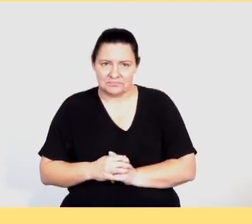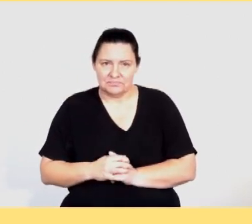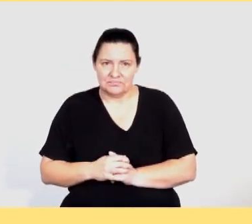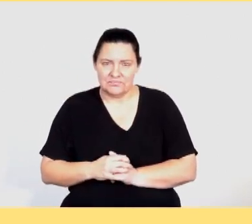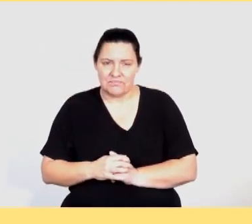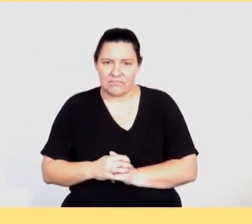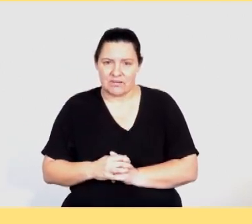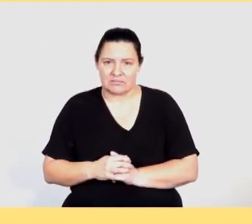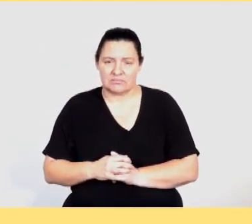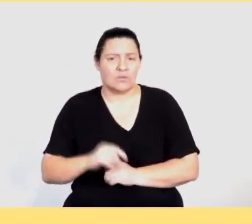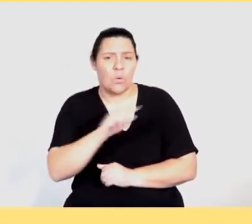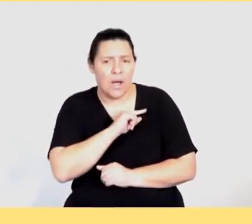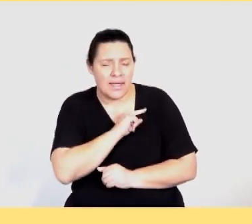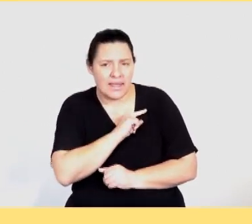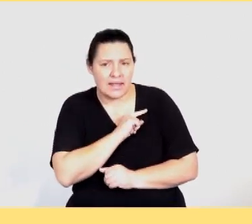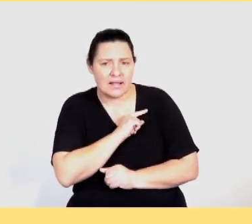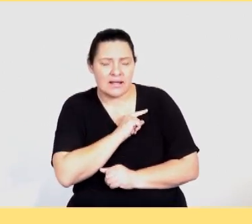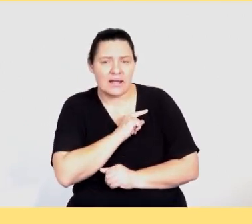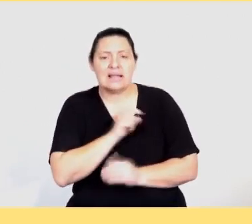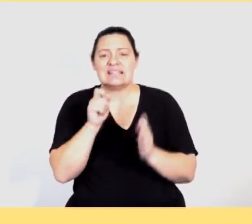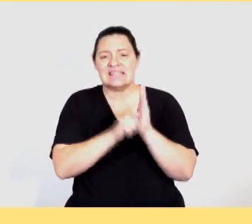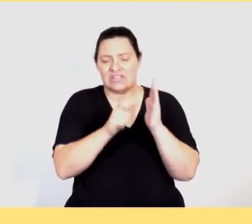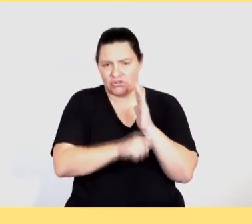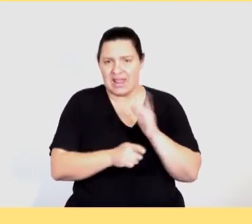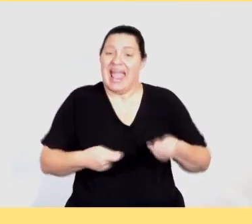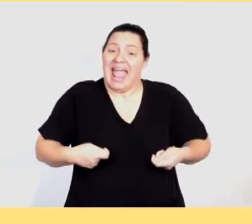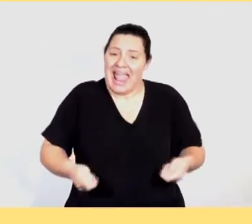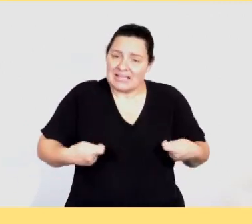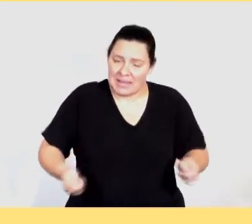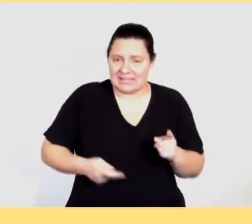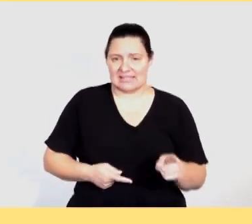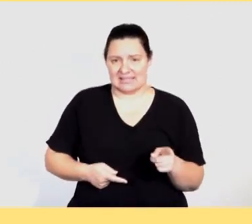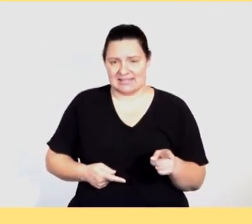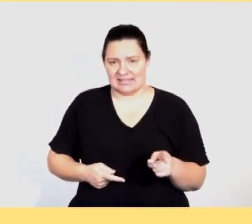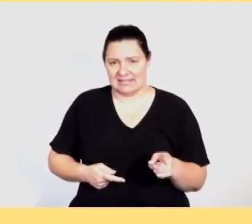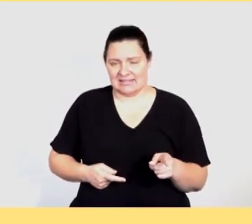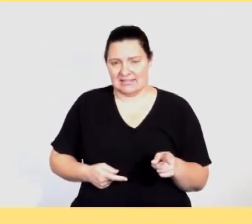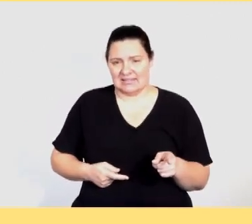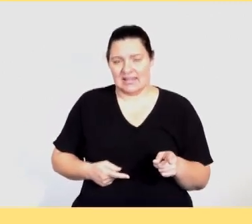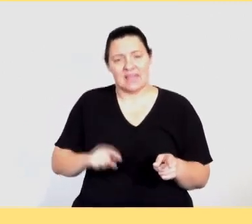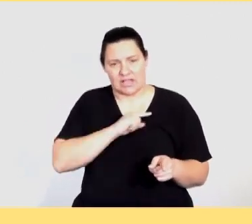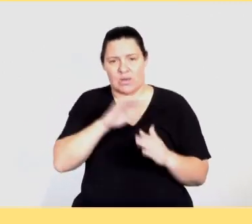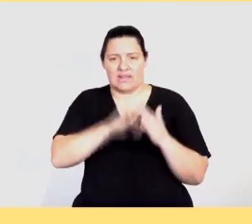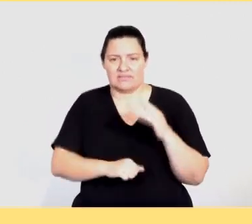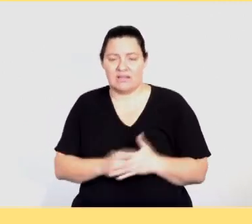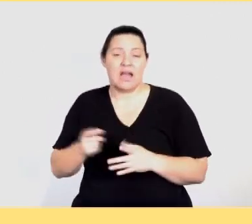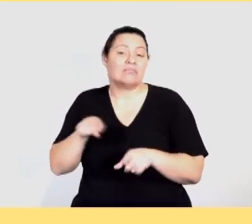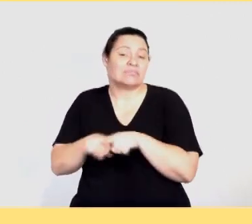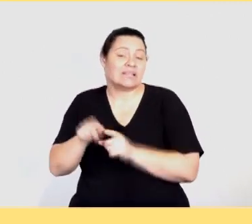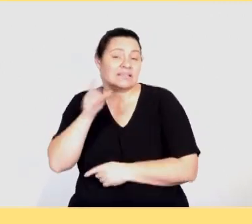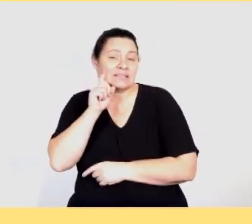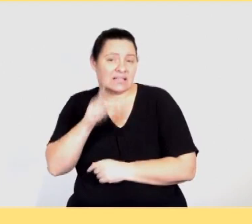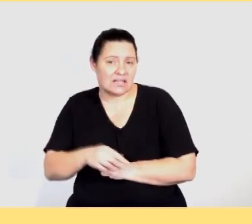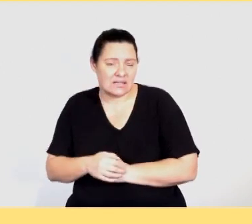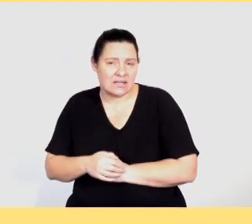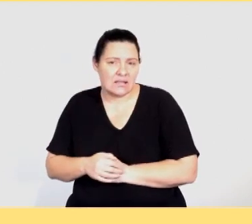minus 2,200. Why? Because stationery is an expense. All right? Now, here's another test that I